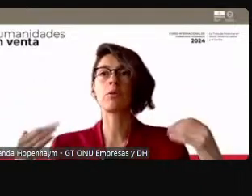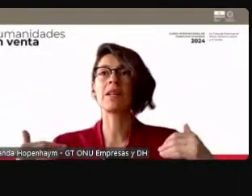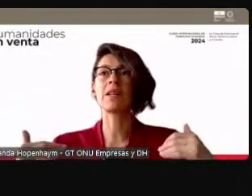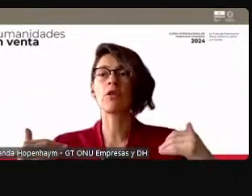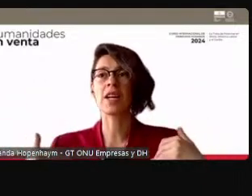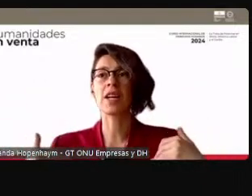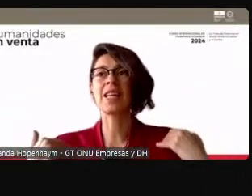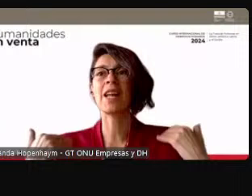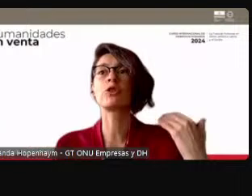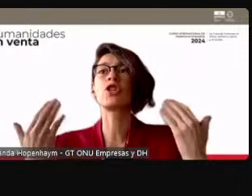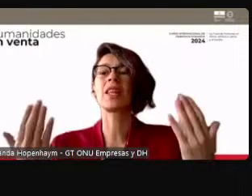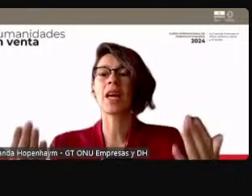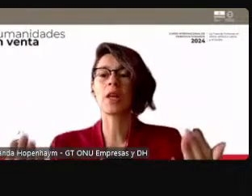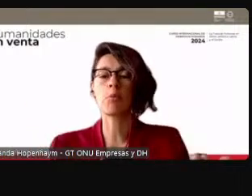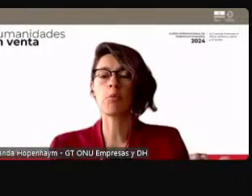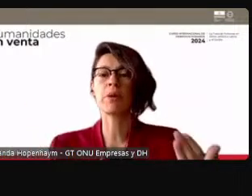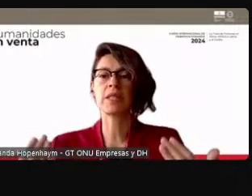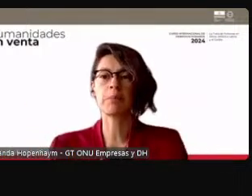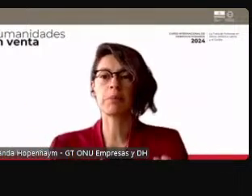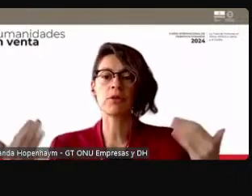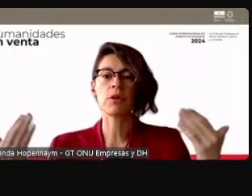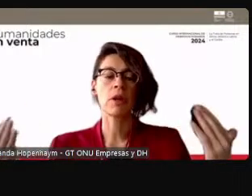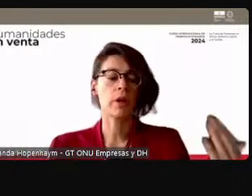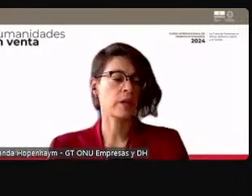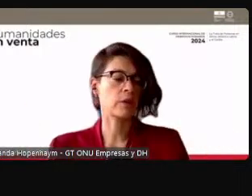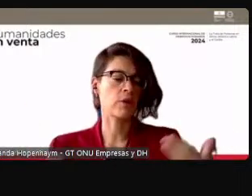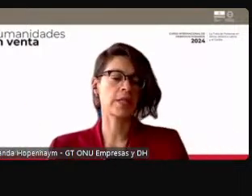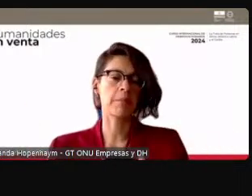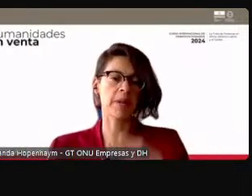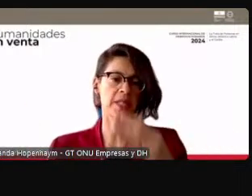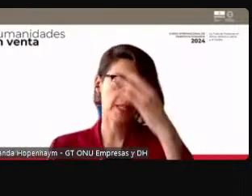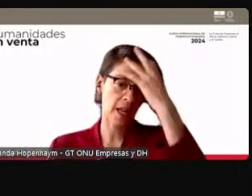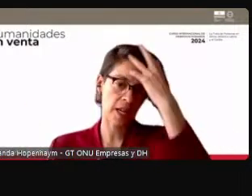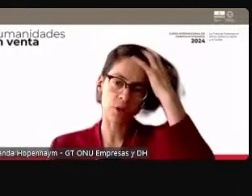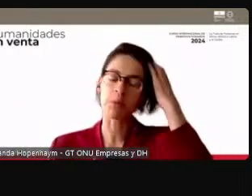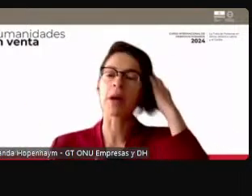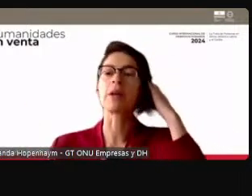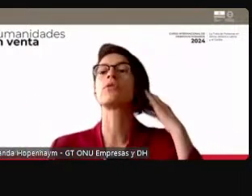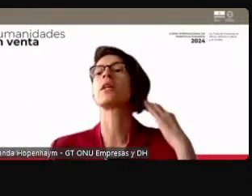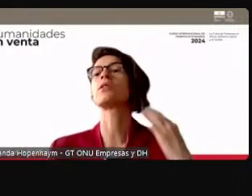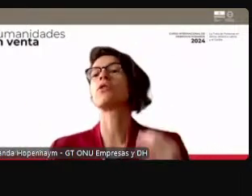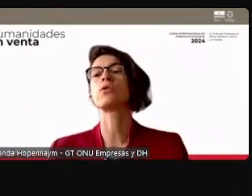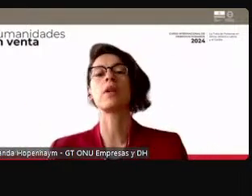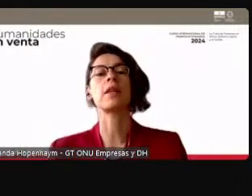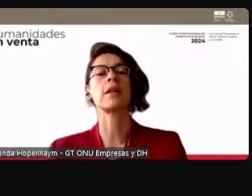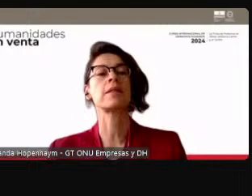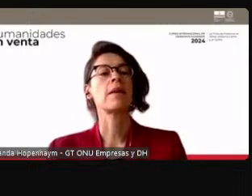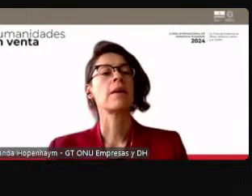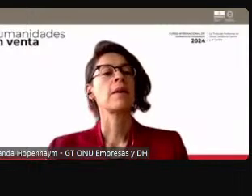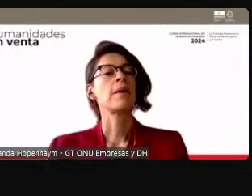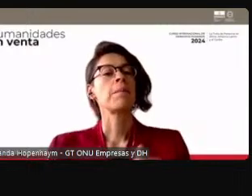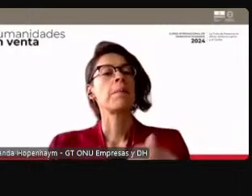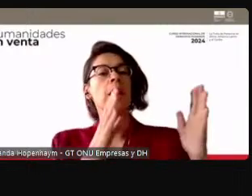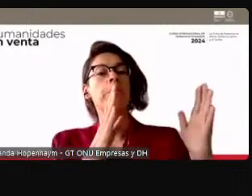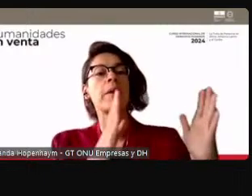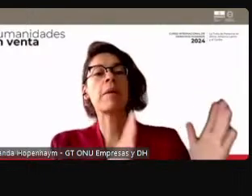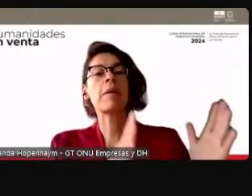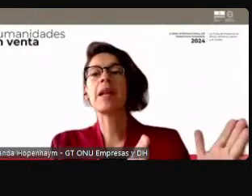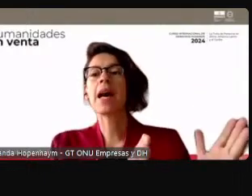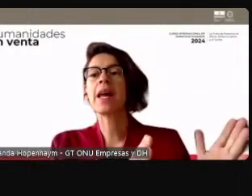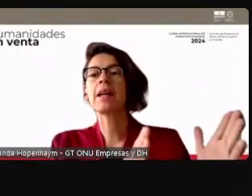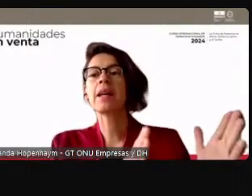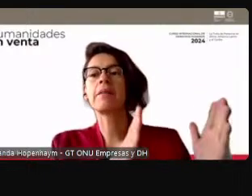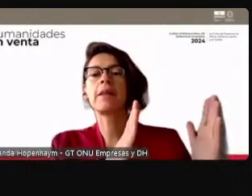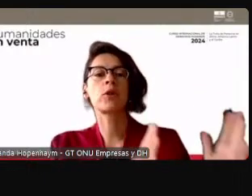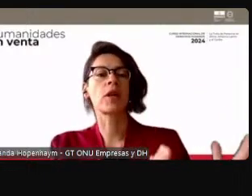is, the guiding principles organize the obligations that the states have, that already exist. States are mandated to